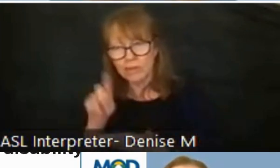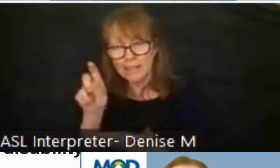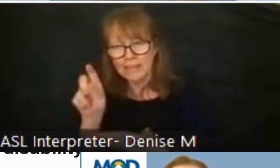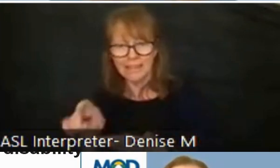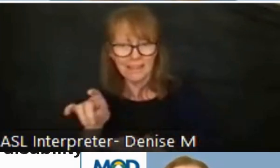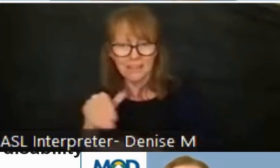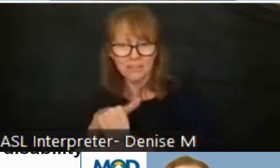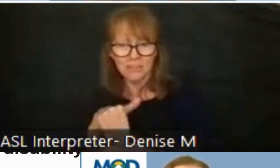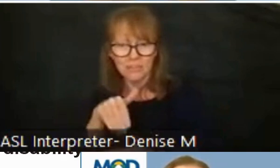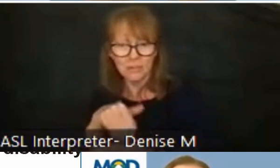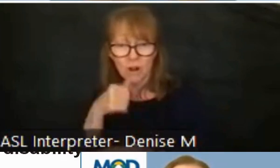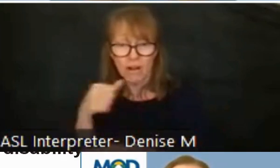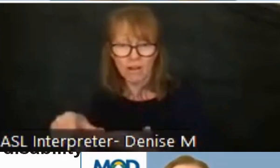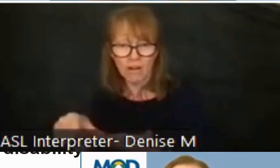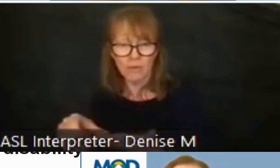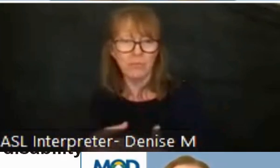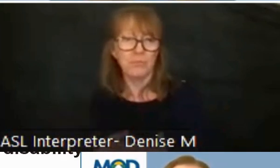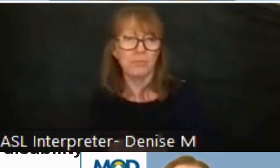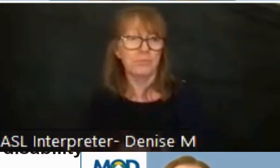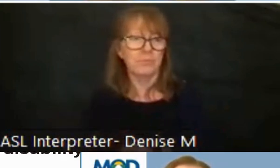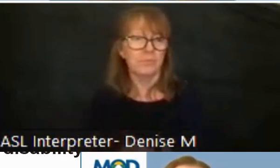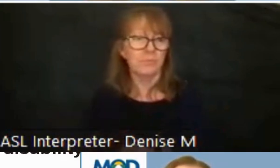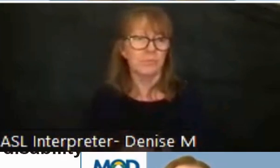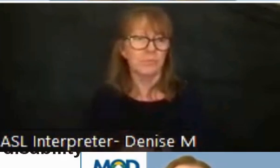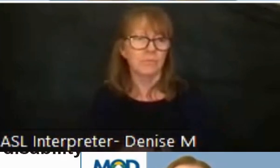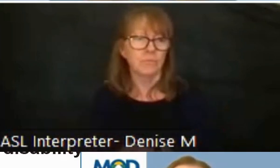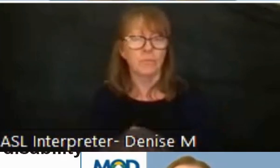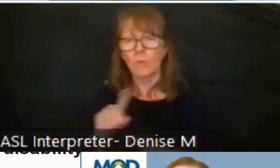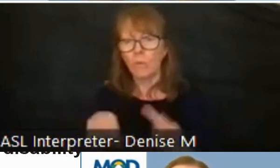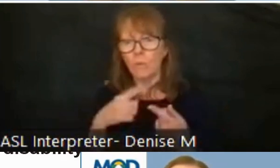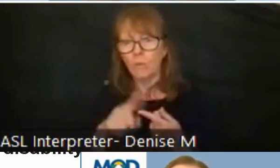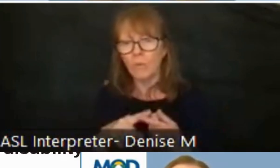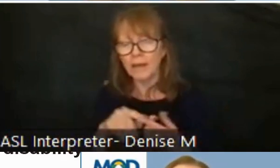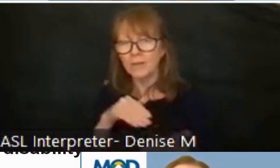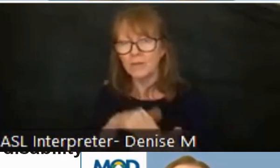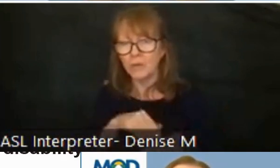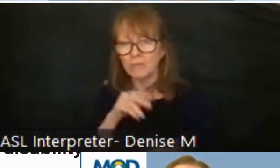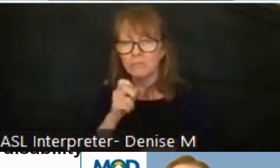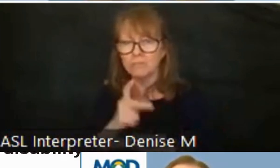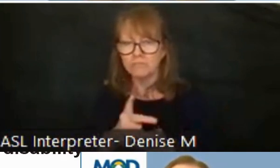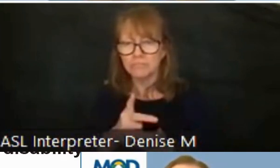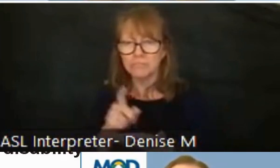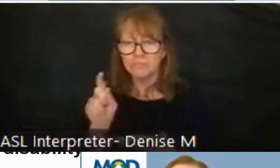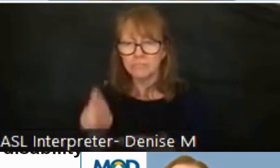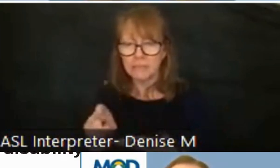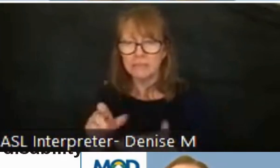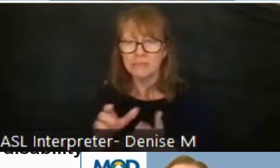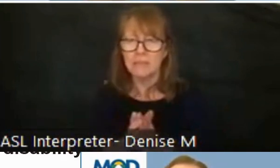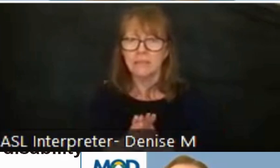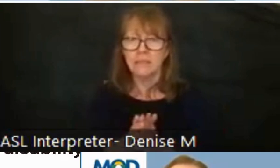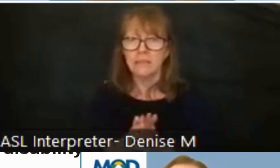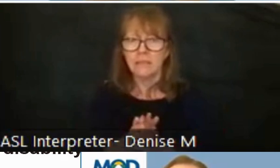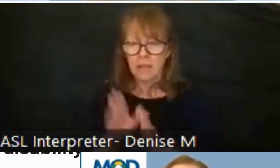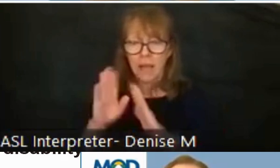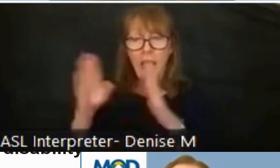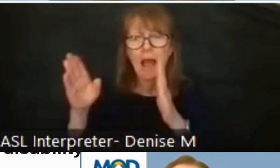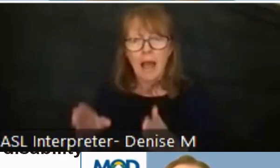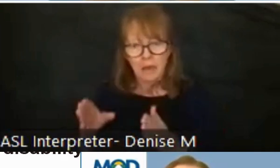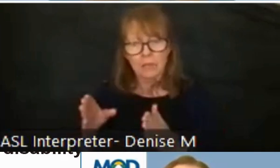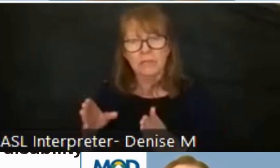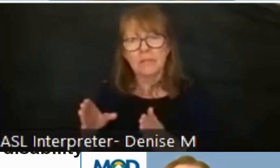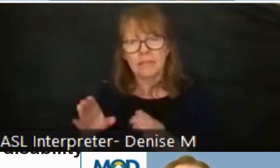So when do you need verification by a medical provider? A housing provider can ask for a letter of support from your medical provider if